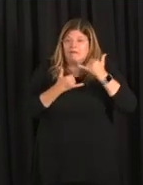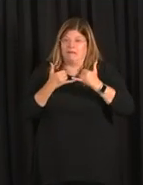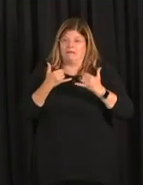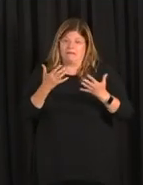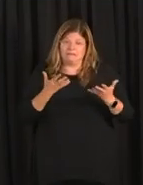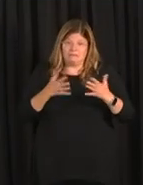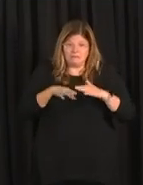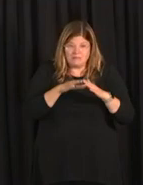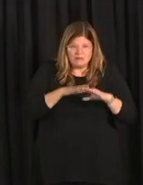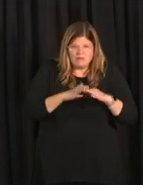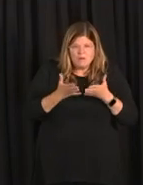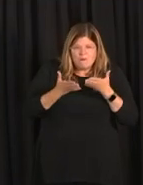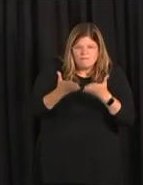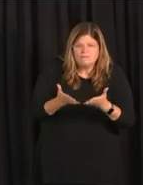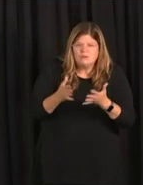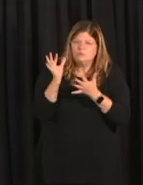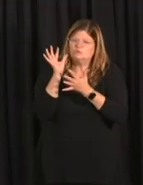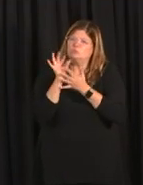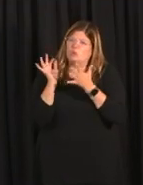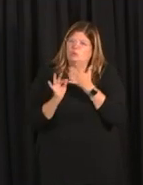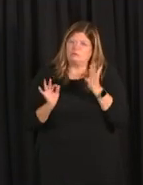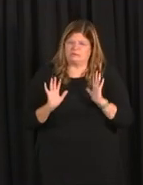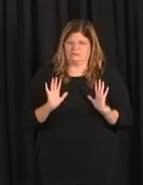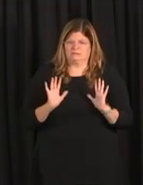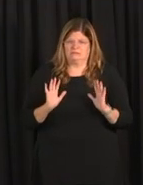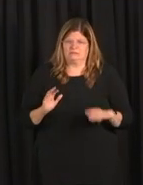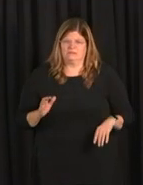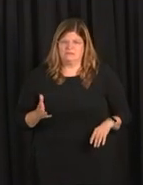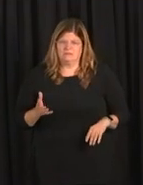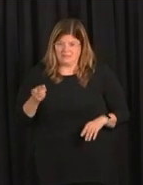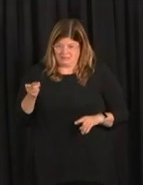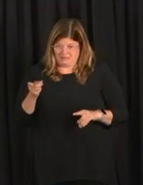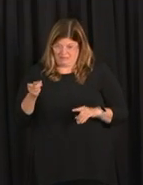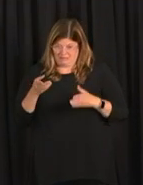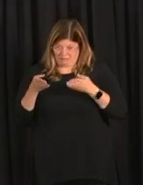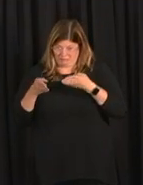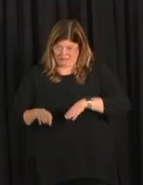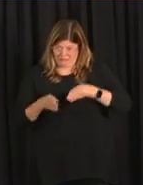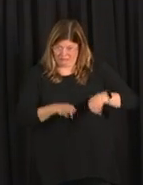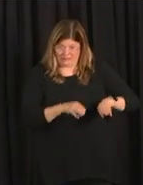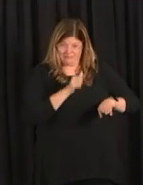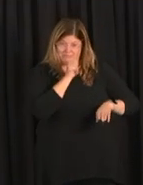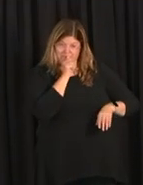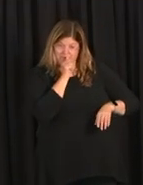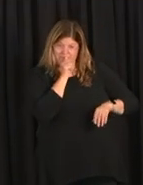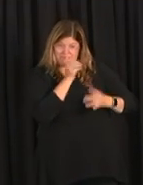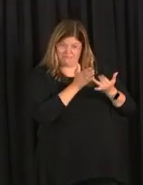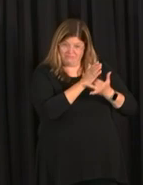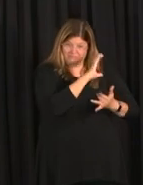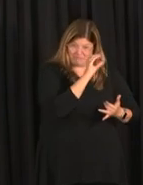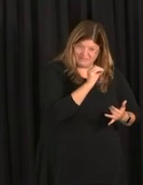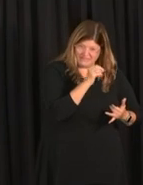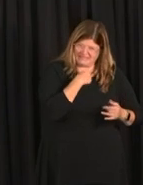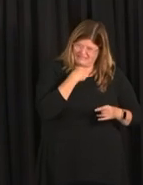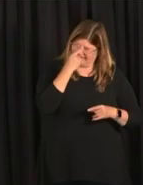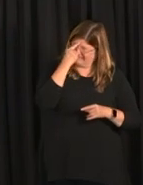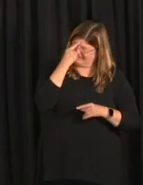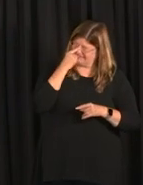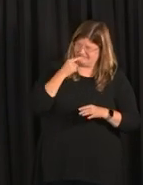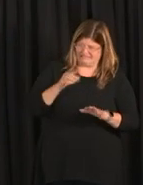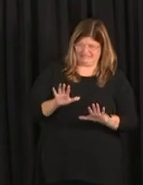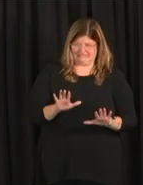wrong. Basically, we offer people a choice. They can bet through private venues, and if I remember